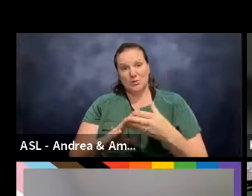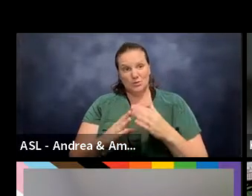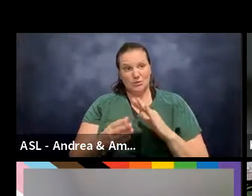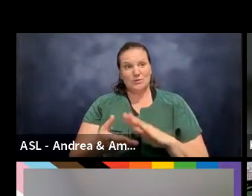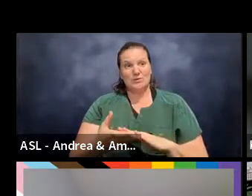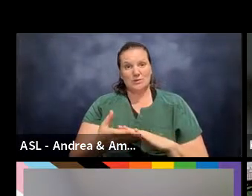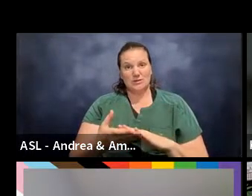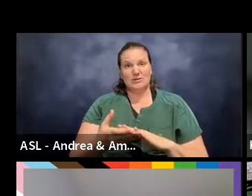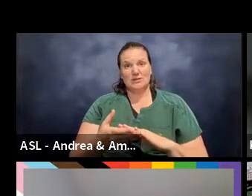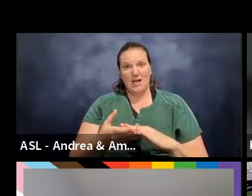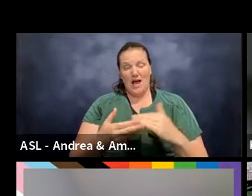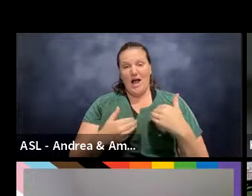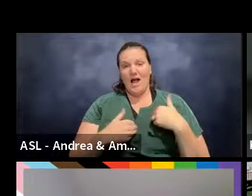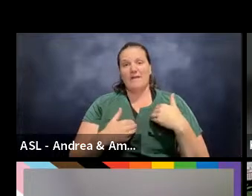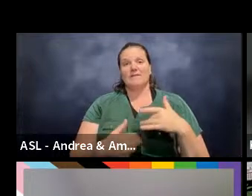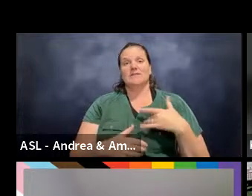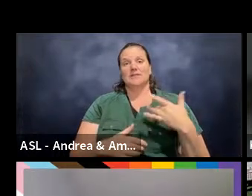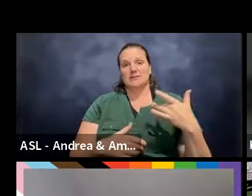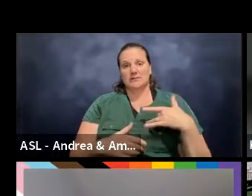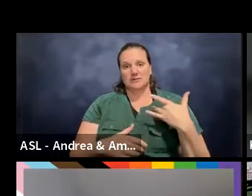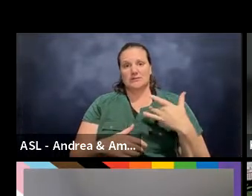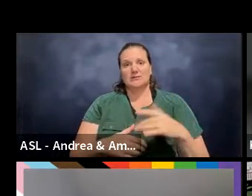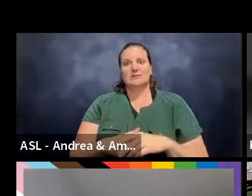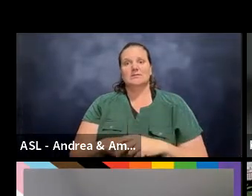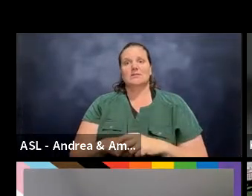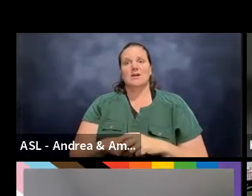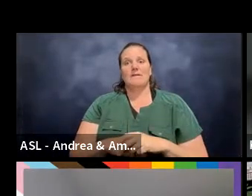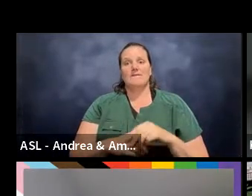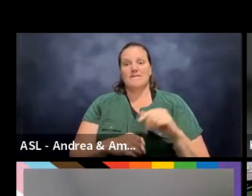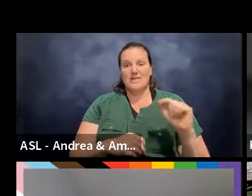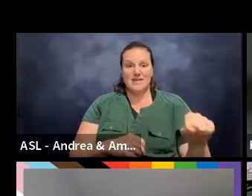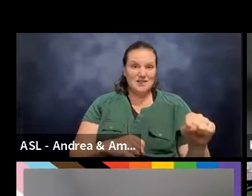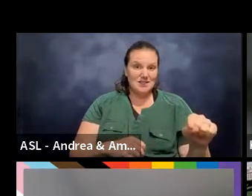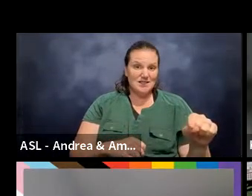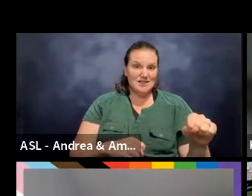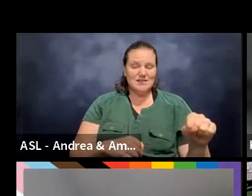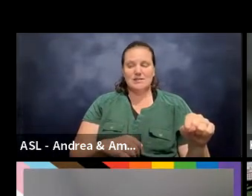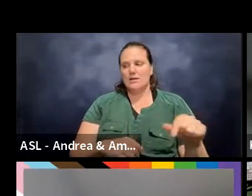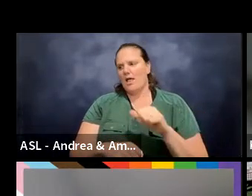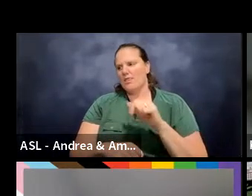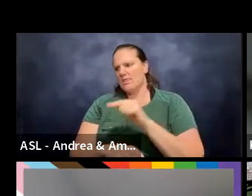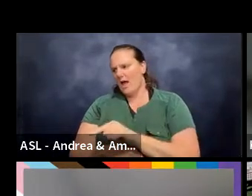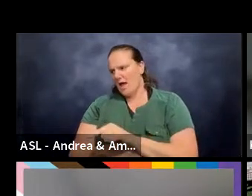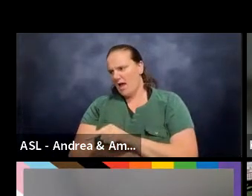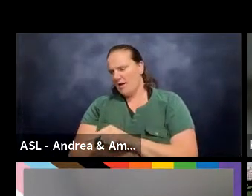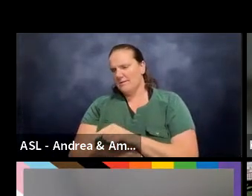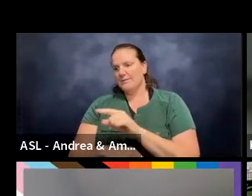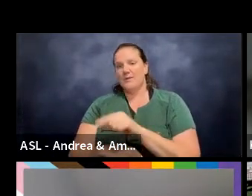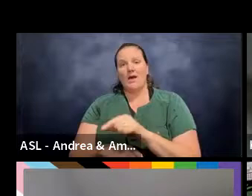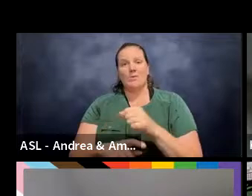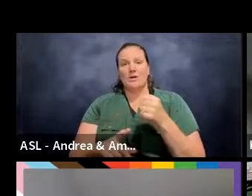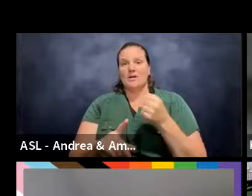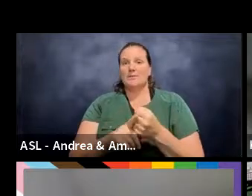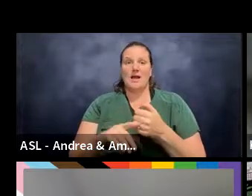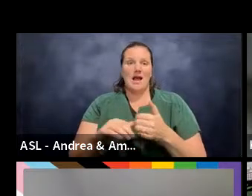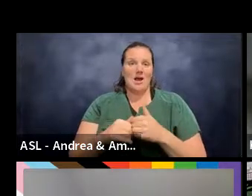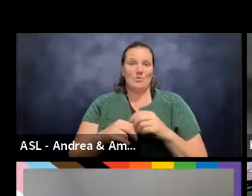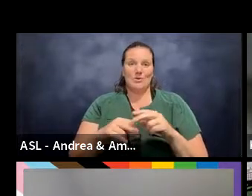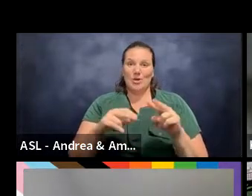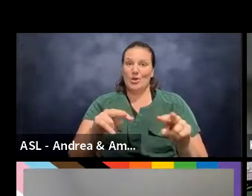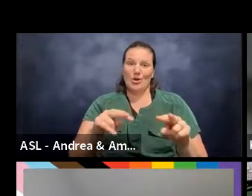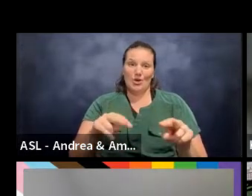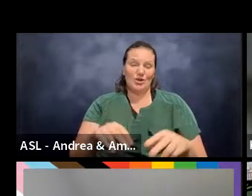community have a sense of this rather than that. And that will impact how we look